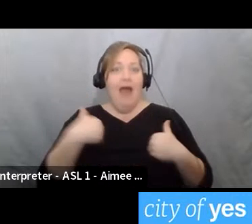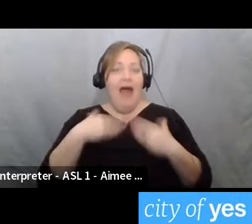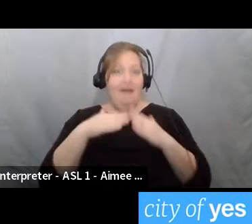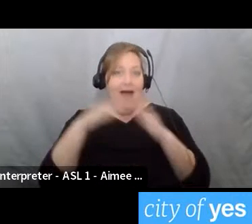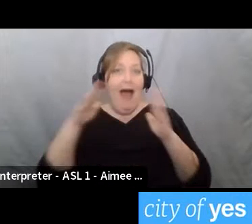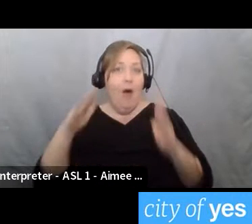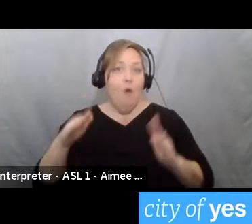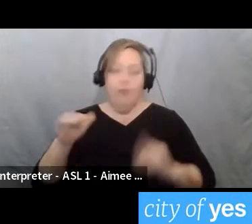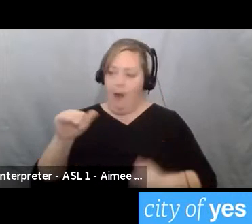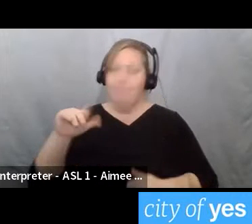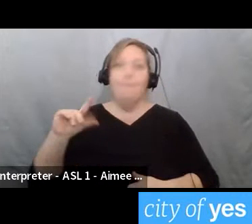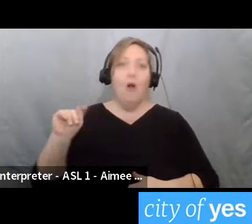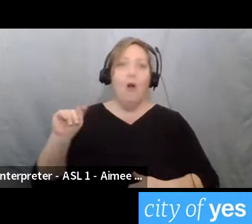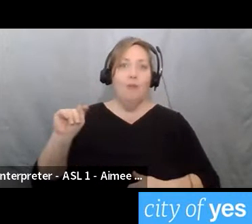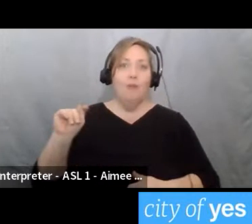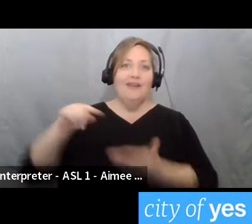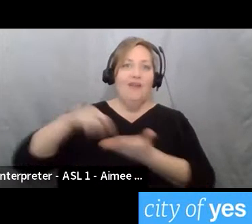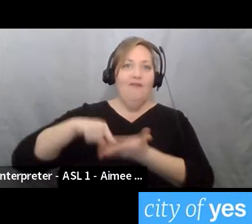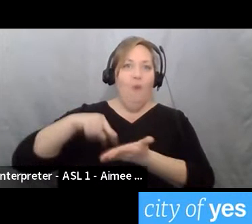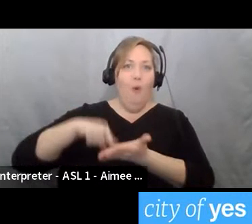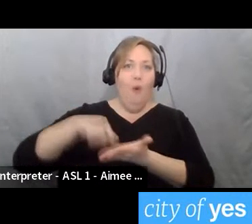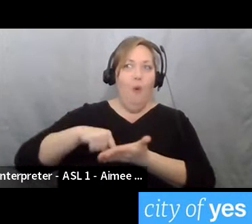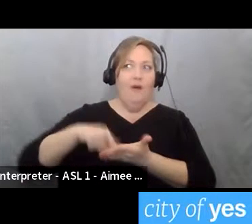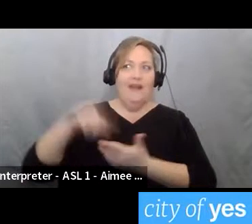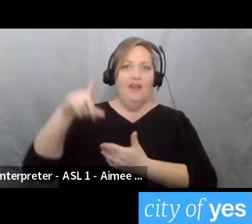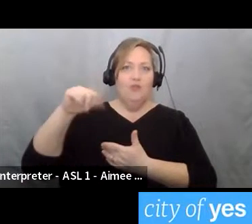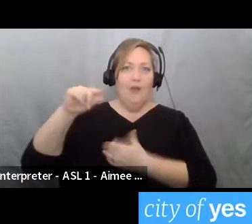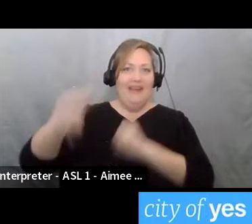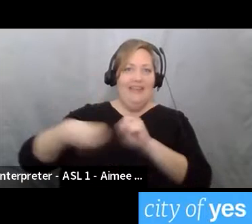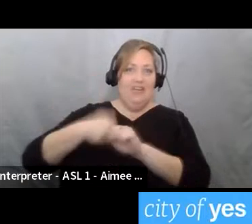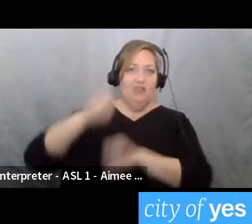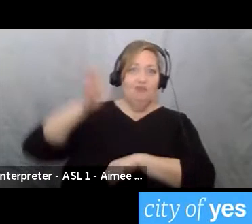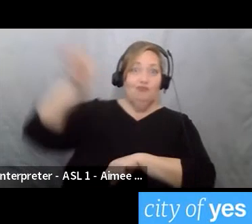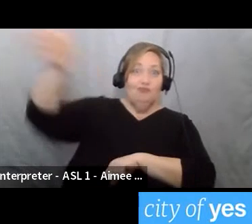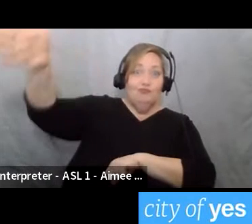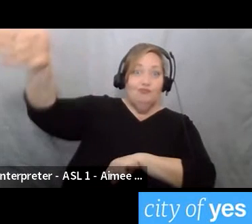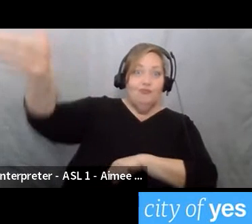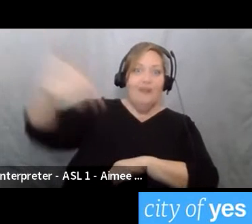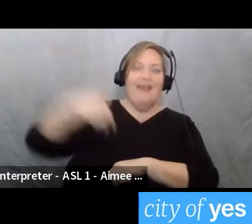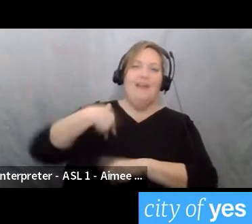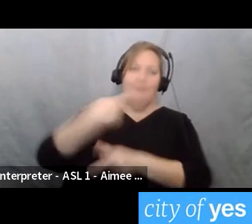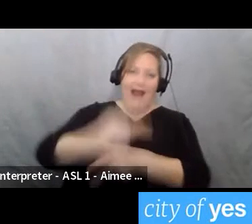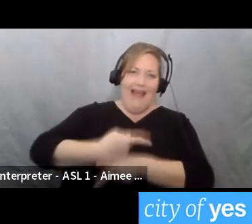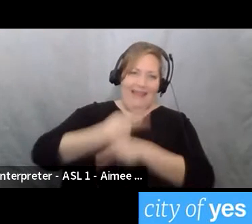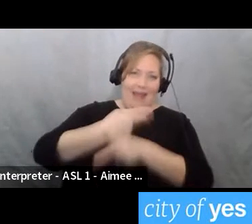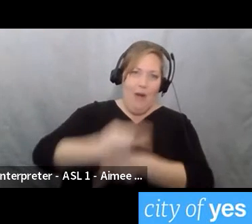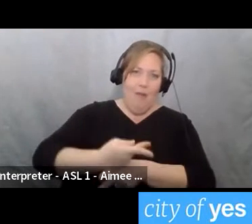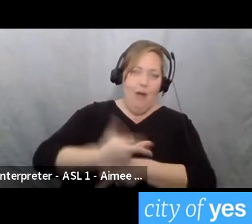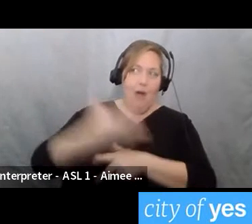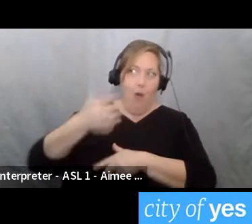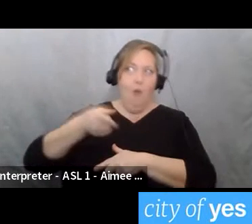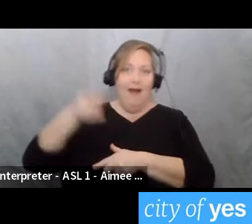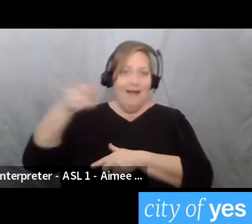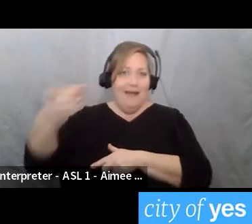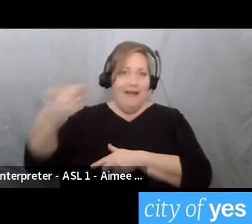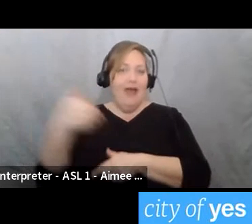an apartment and afford it in 20 plus years. That is what I care about. And I want him to also, have